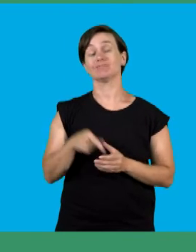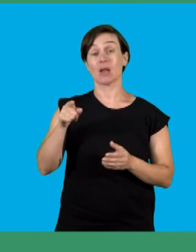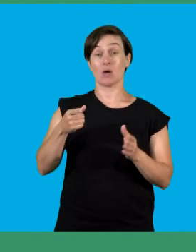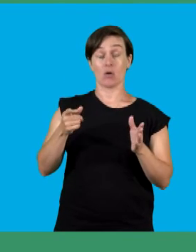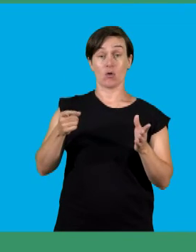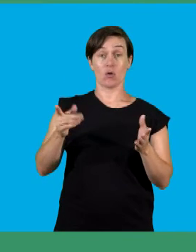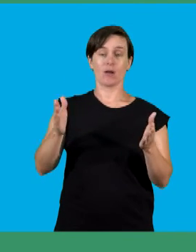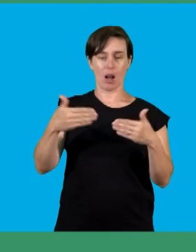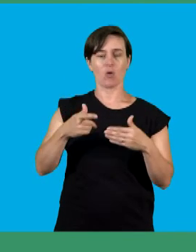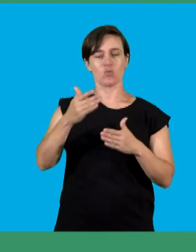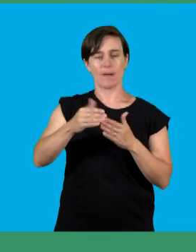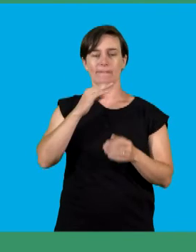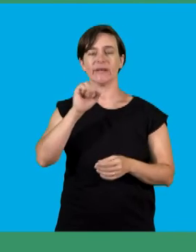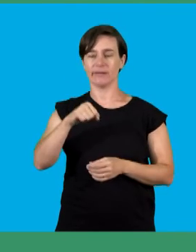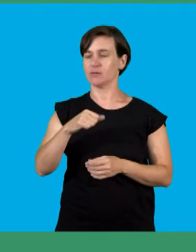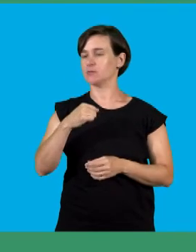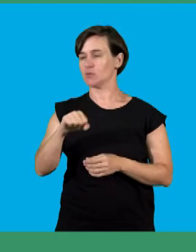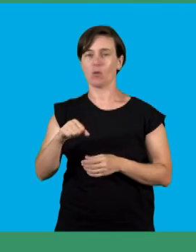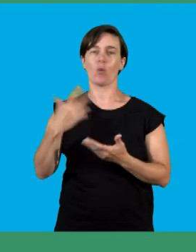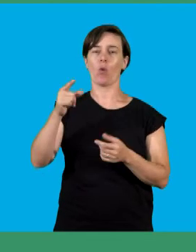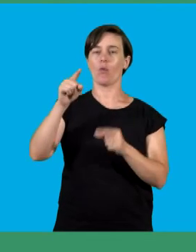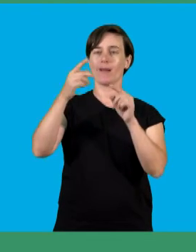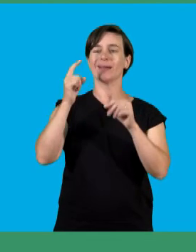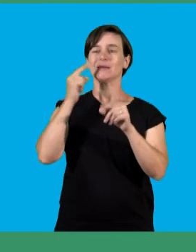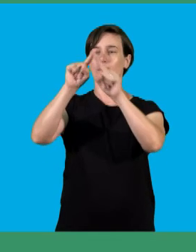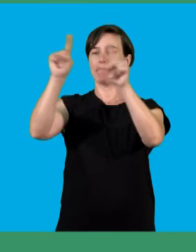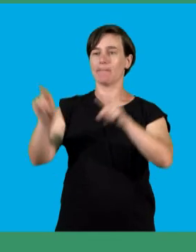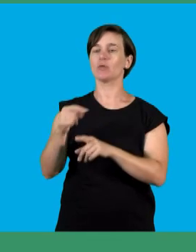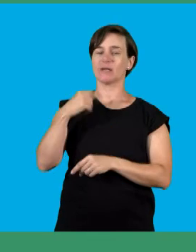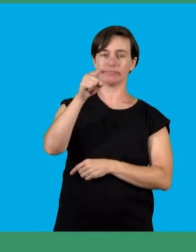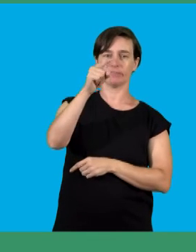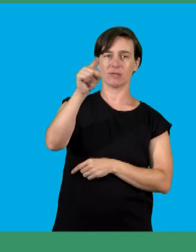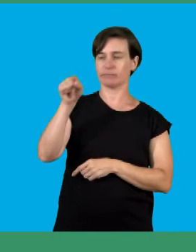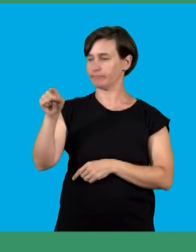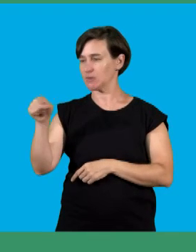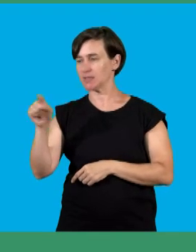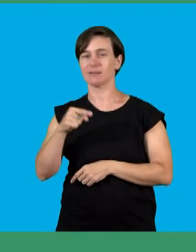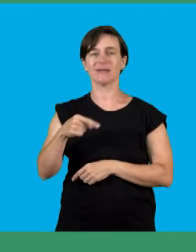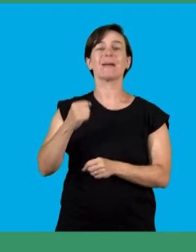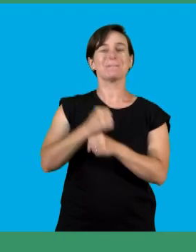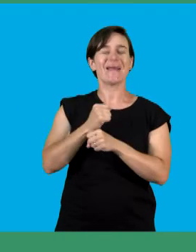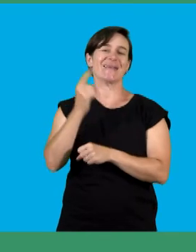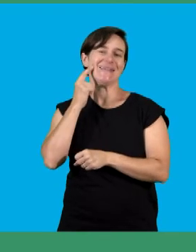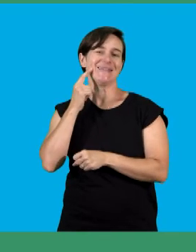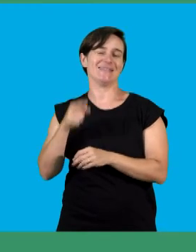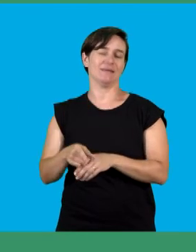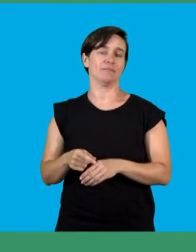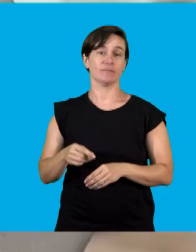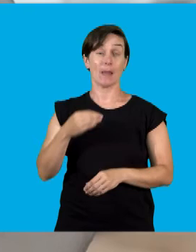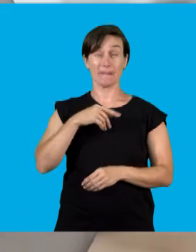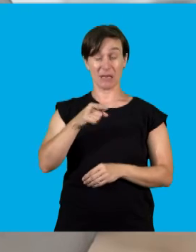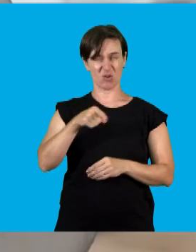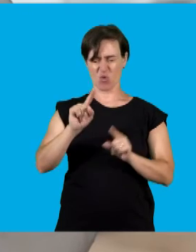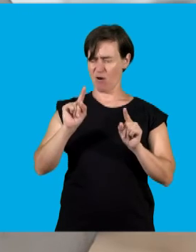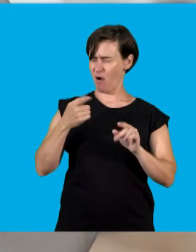to say closed-ended, yes, no type of questions or tick boxes, whereas with open-ended questions, you have to write. I'm not saying it's